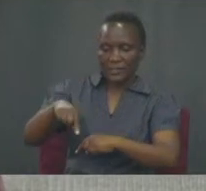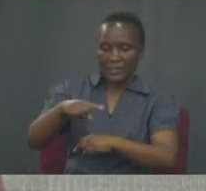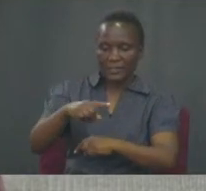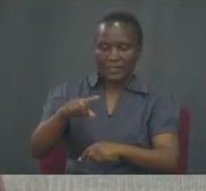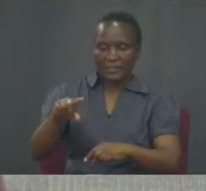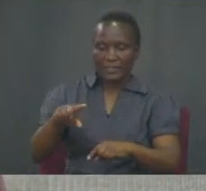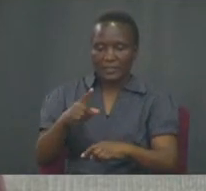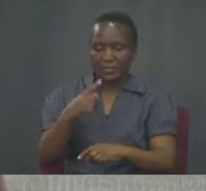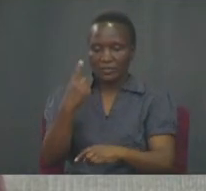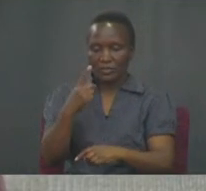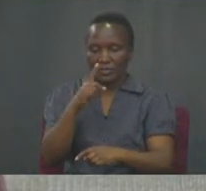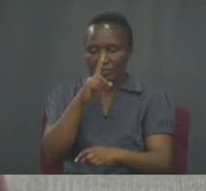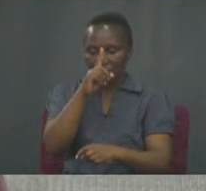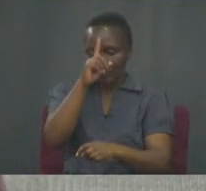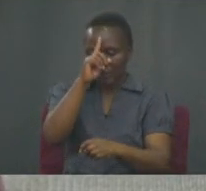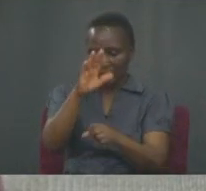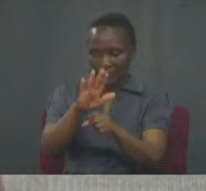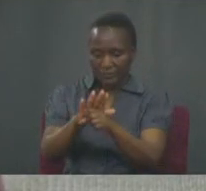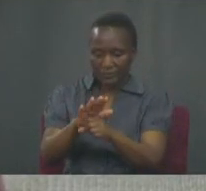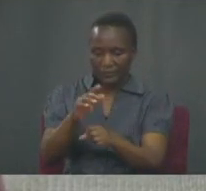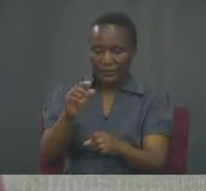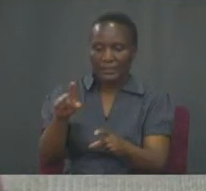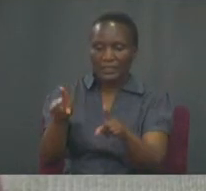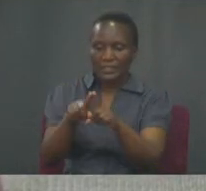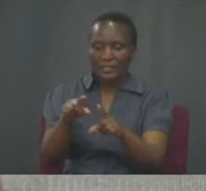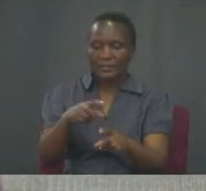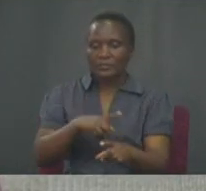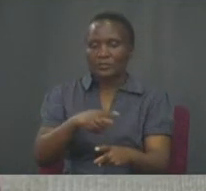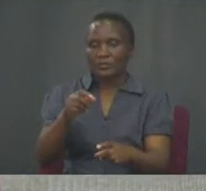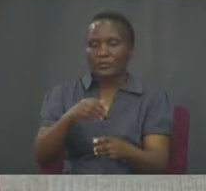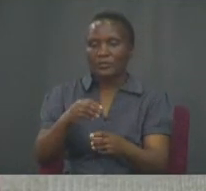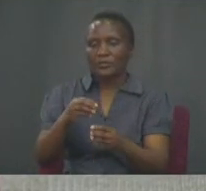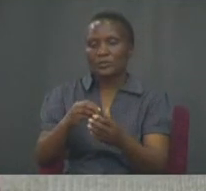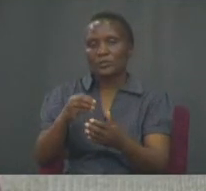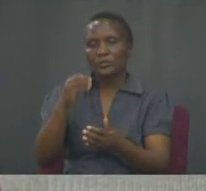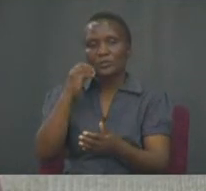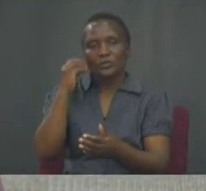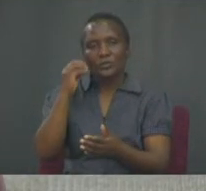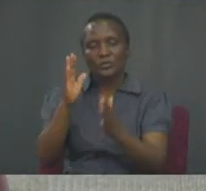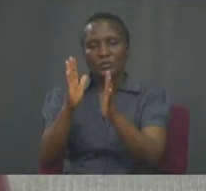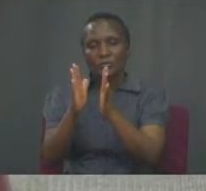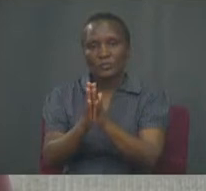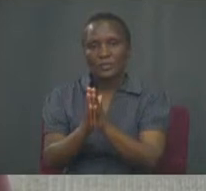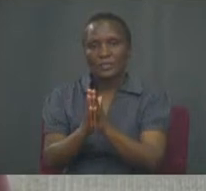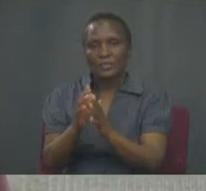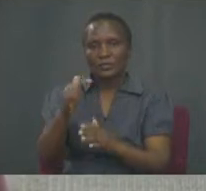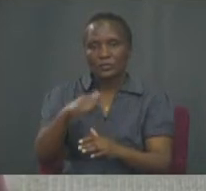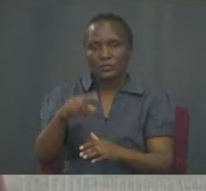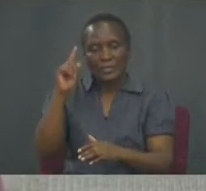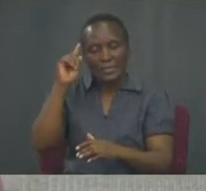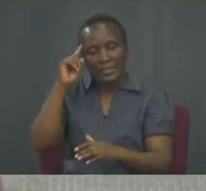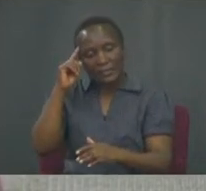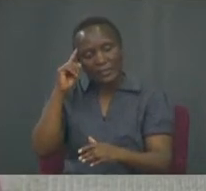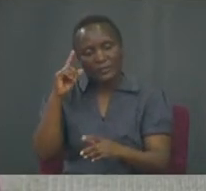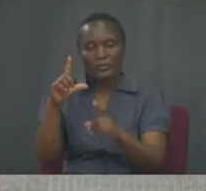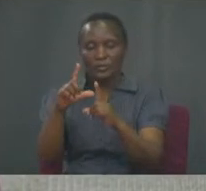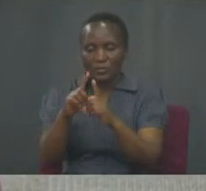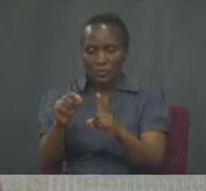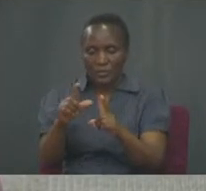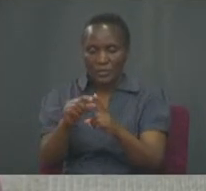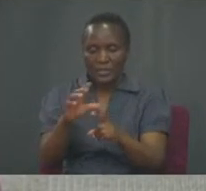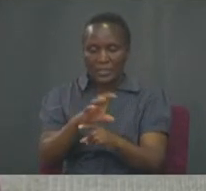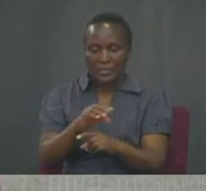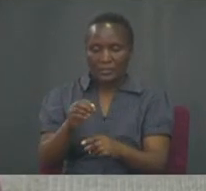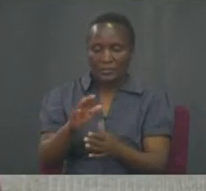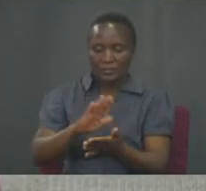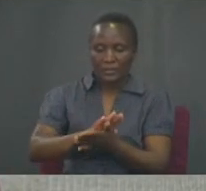home, we pray that may that word be digested in our hearts, that it may become a principle to live by,